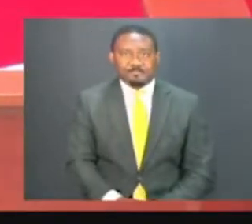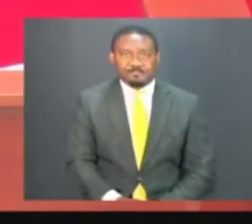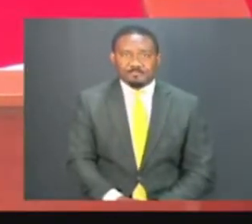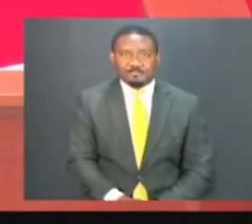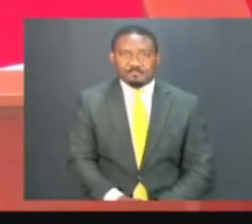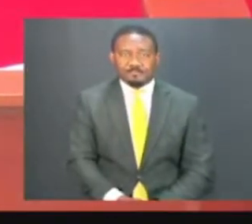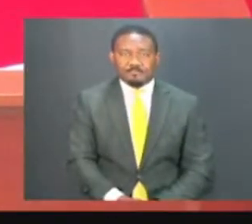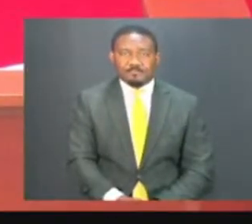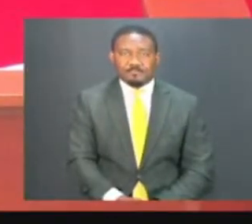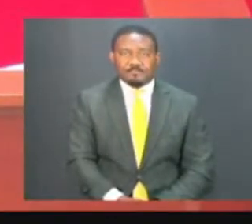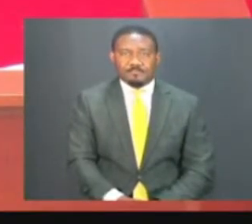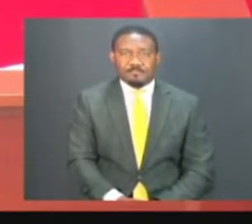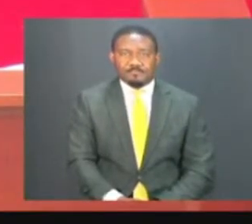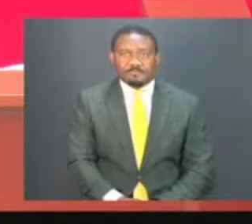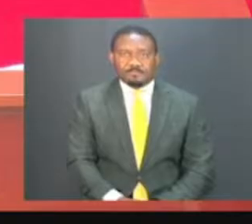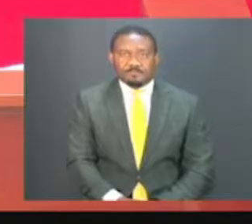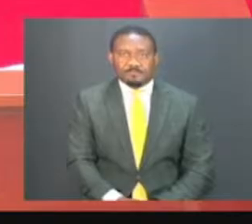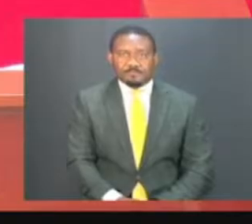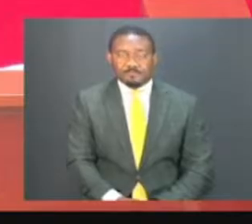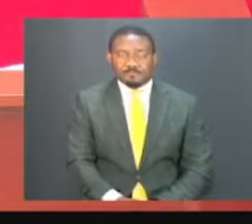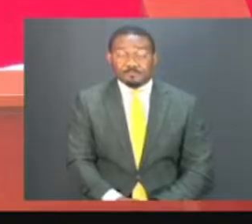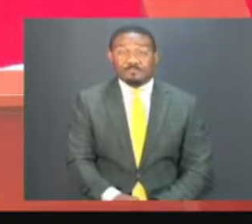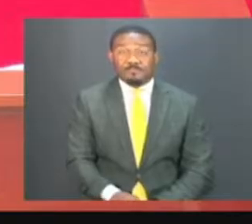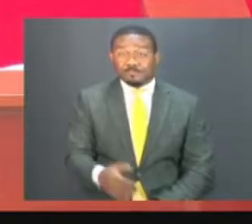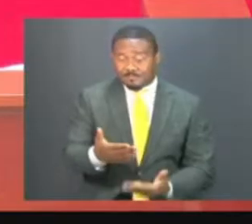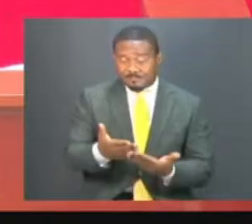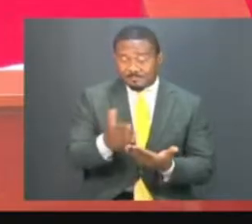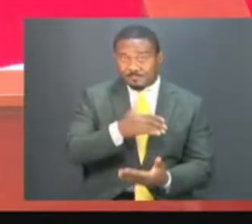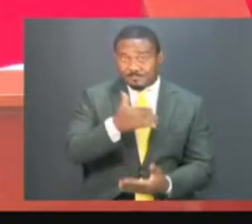Kindly take notes. We then move to page 10,